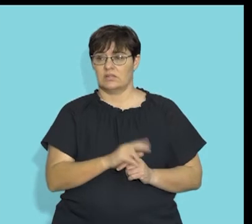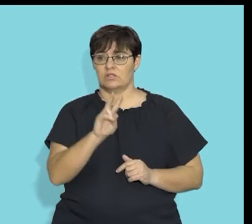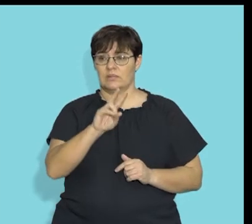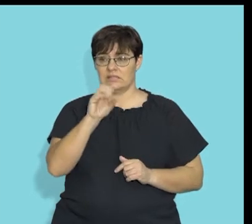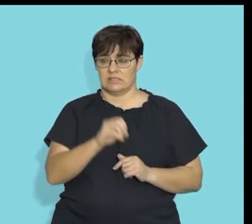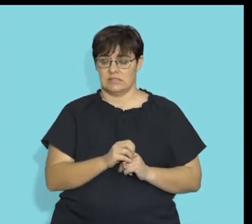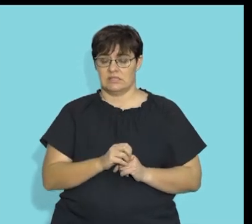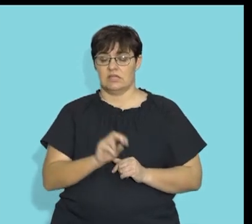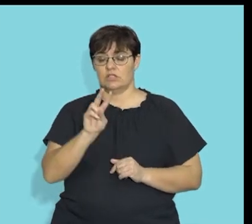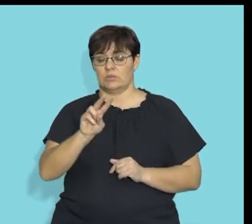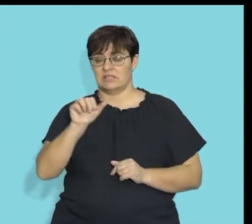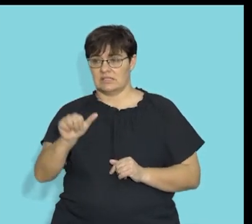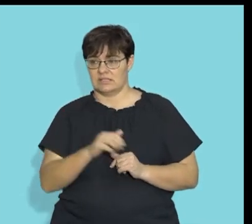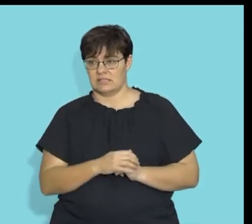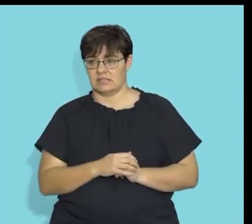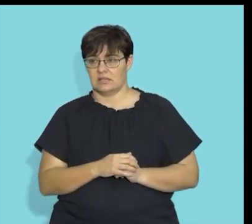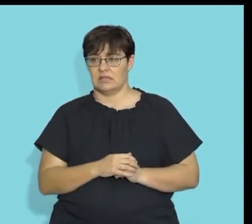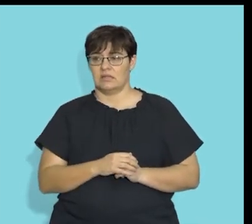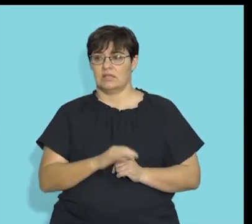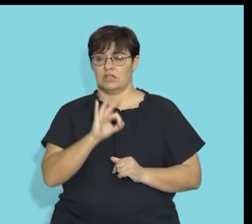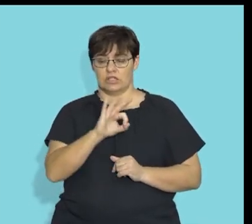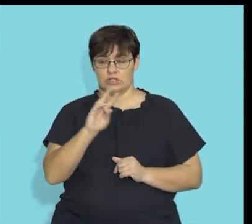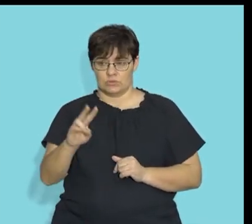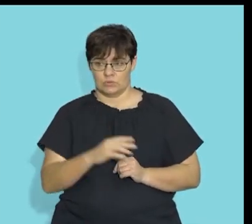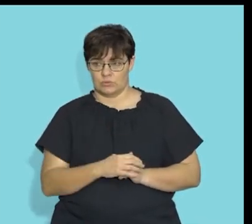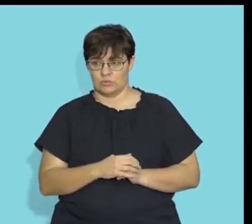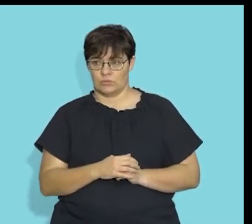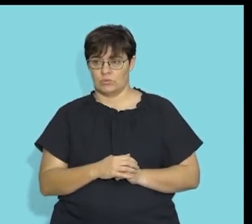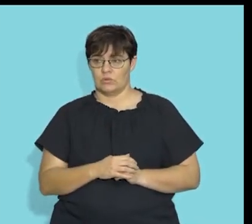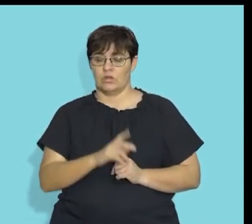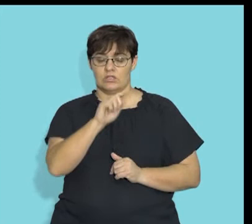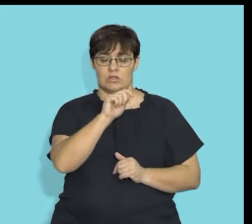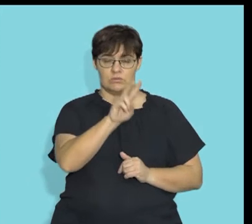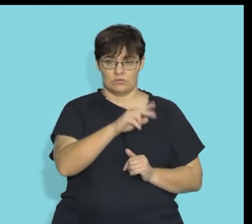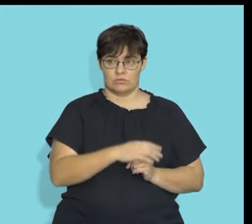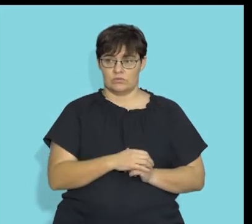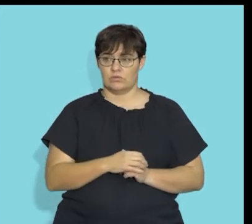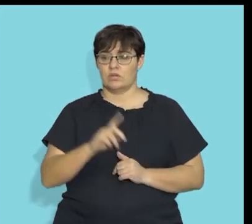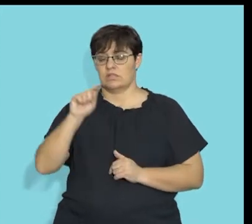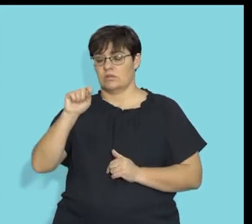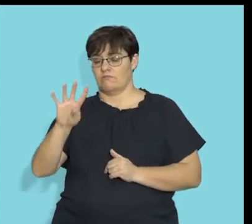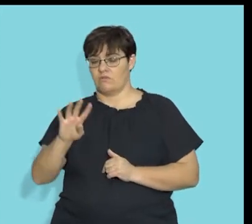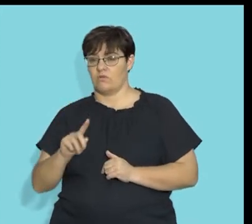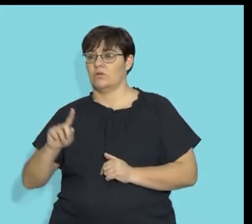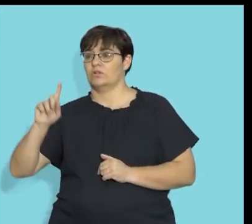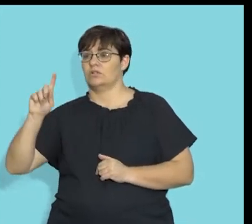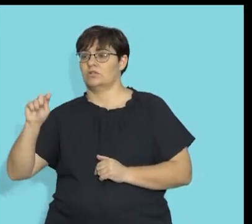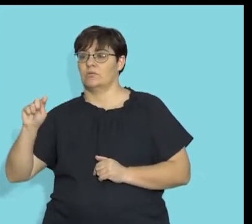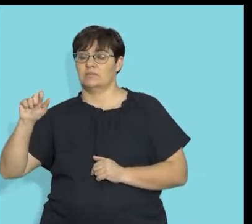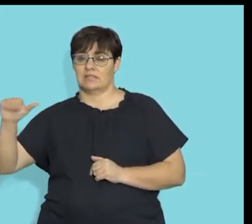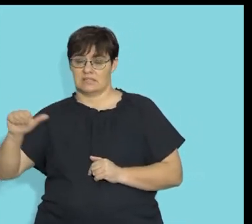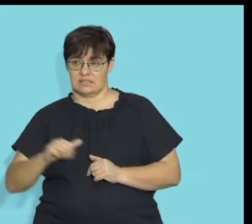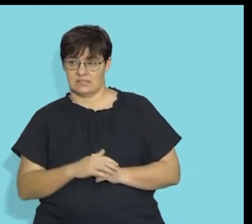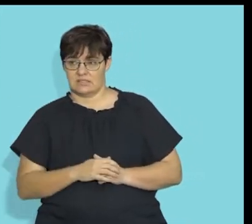are 20, 26, and 32, because this is term 2, term 4,